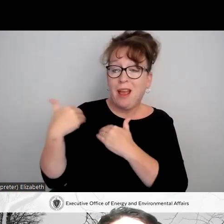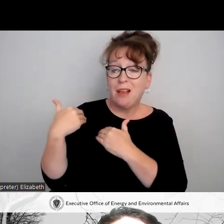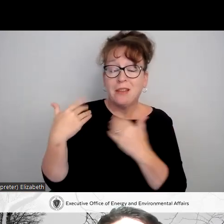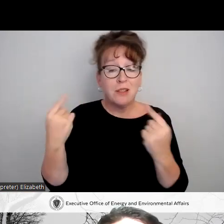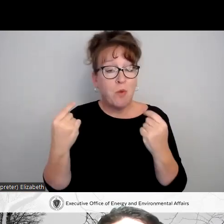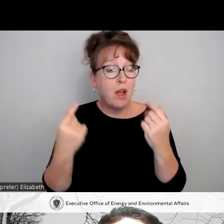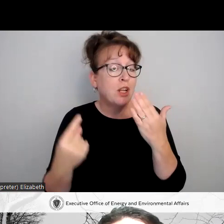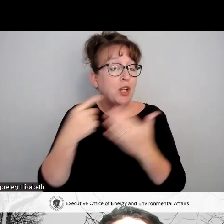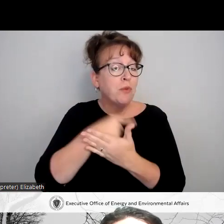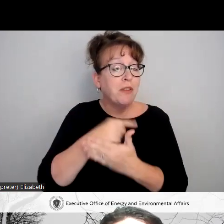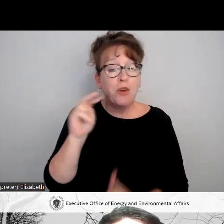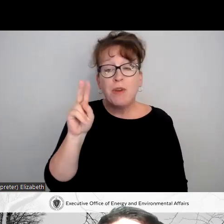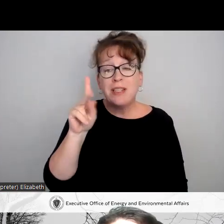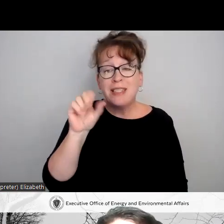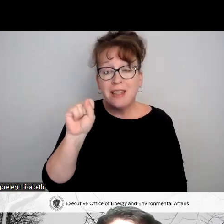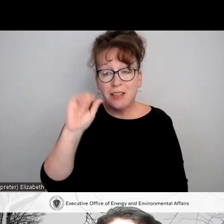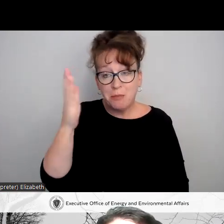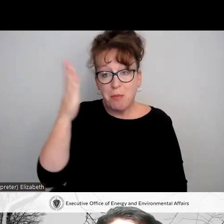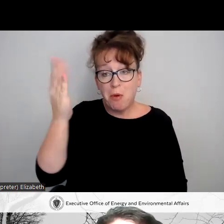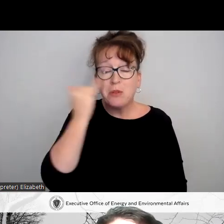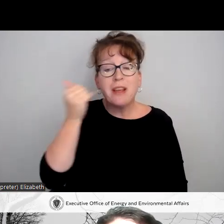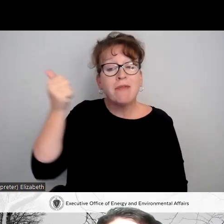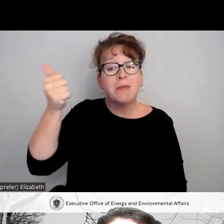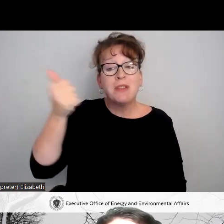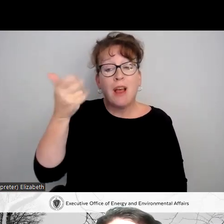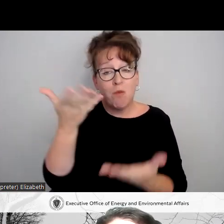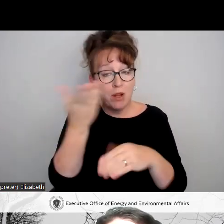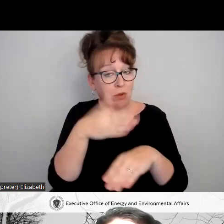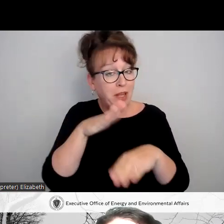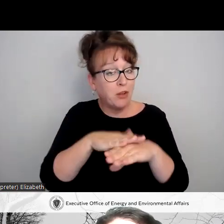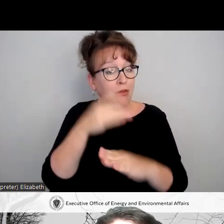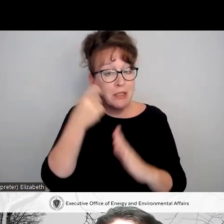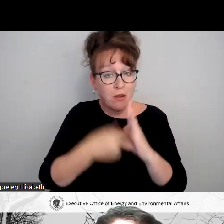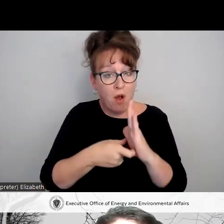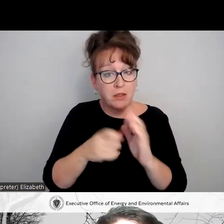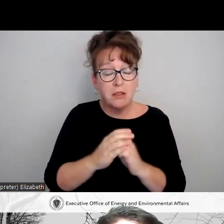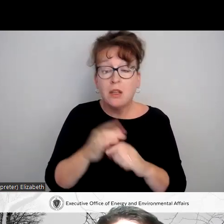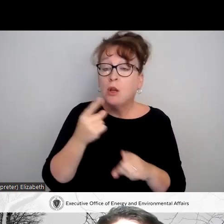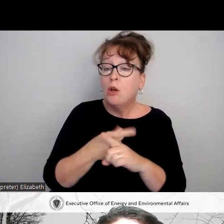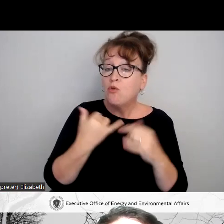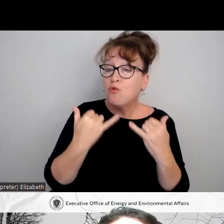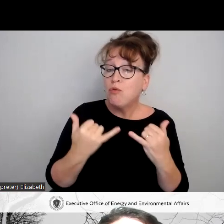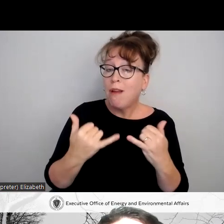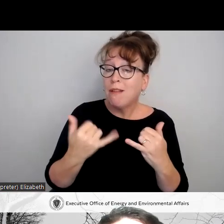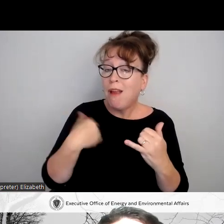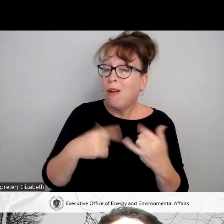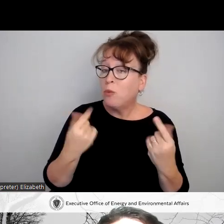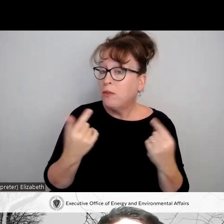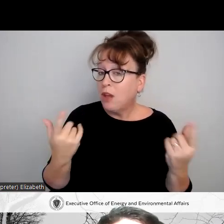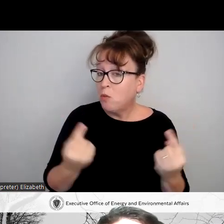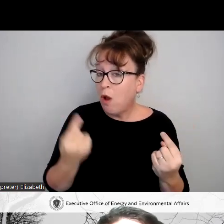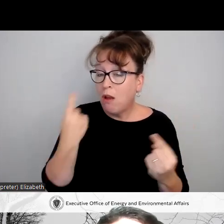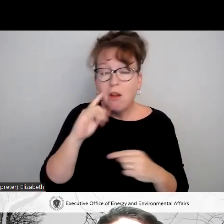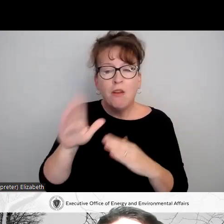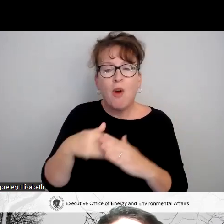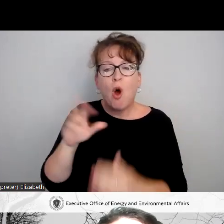proposal if they are seeking to increase the rates that they are filing. So right now, what we've done for those rate